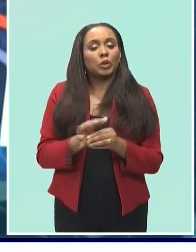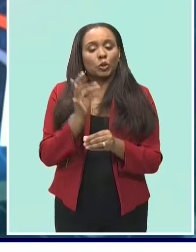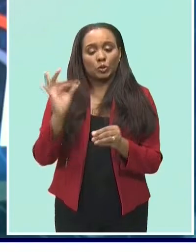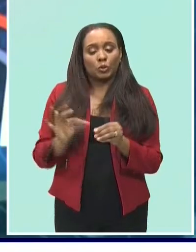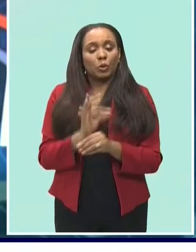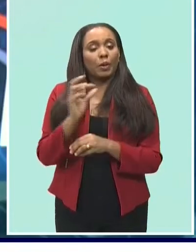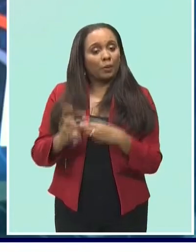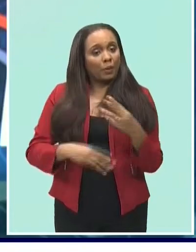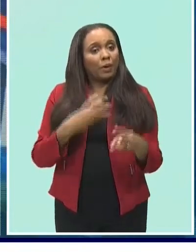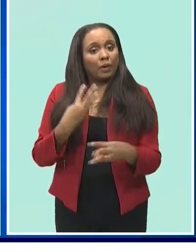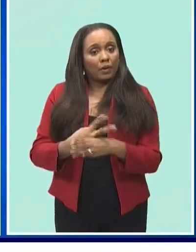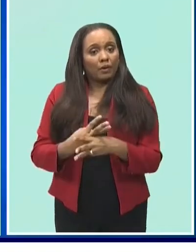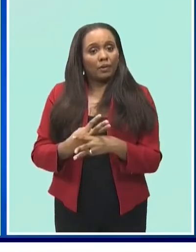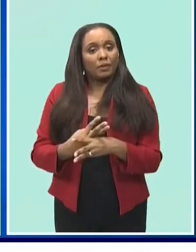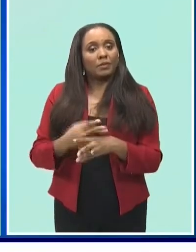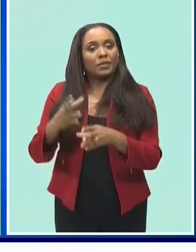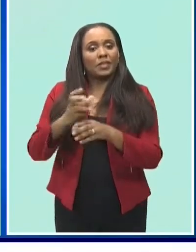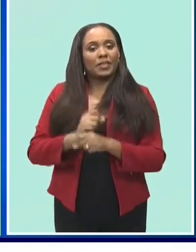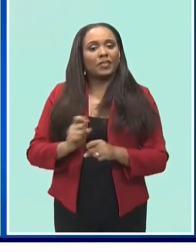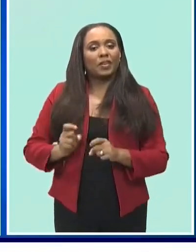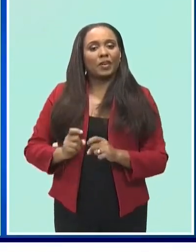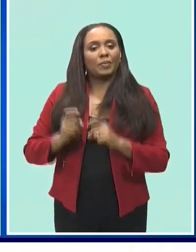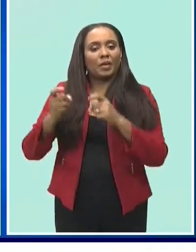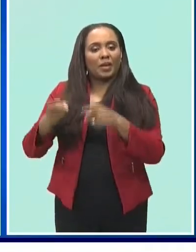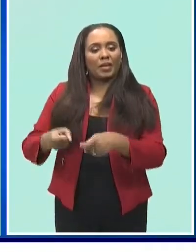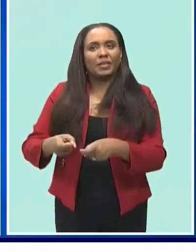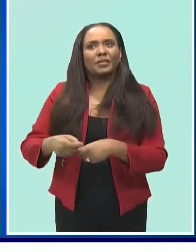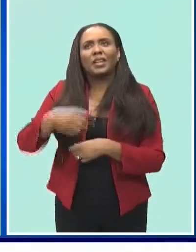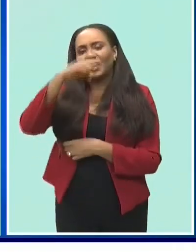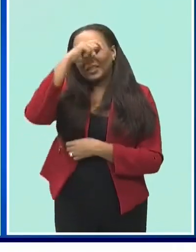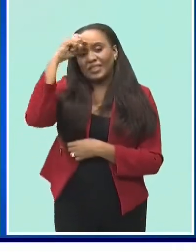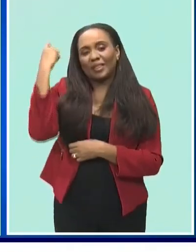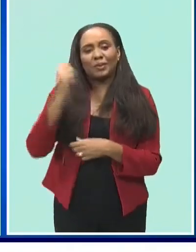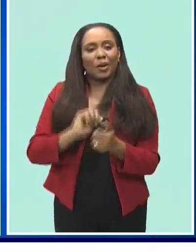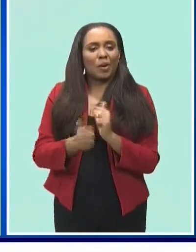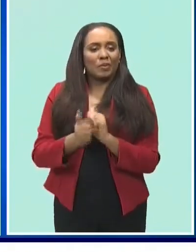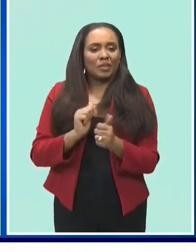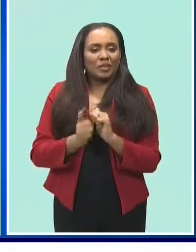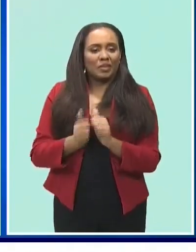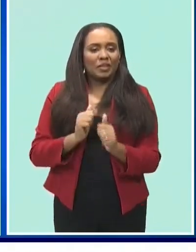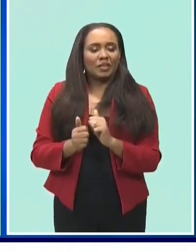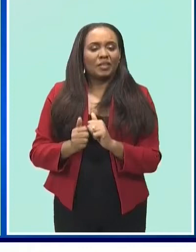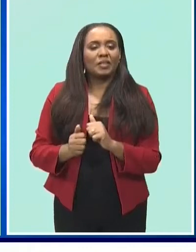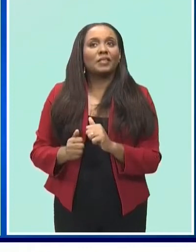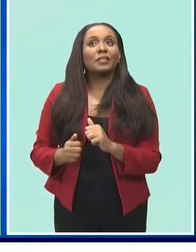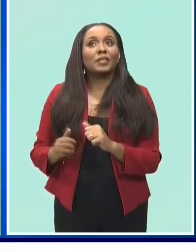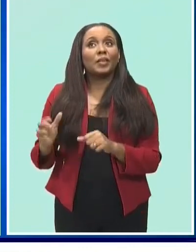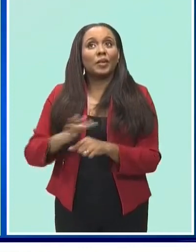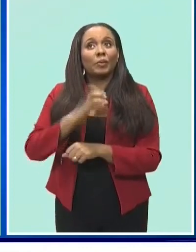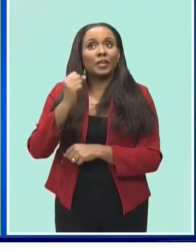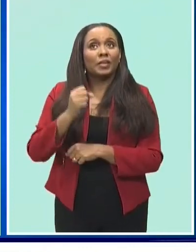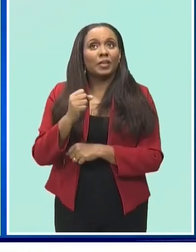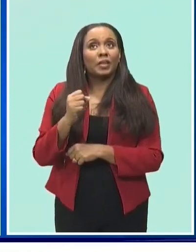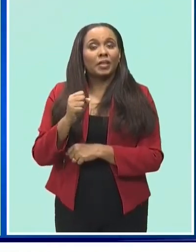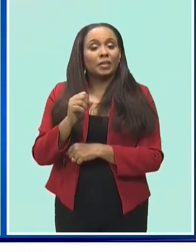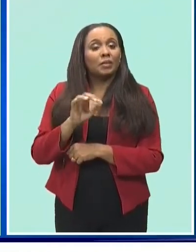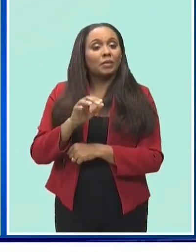business. Quinton Goodridge received his prize from their summer promotion today. The top prize was a trip for two and